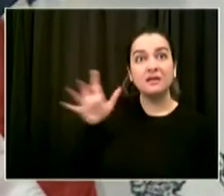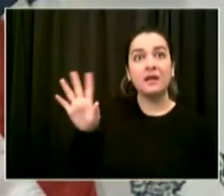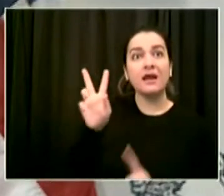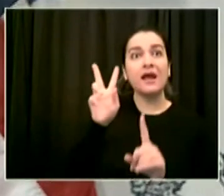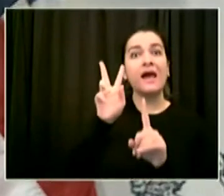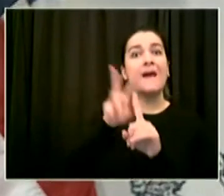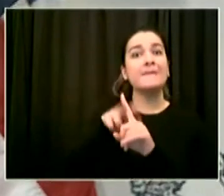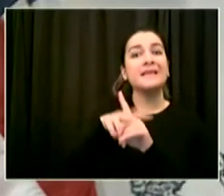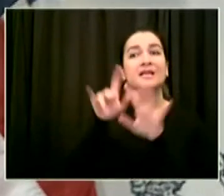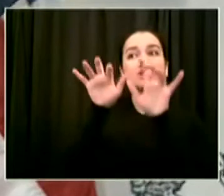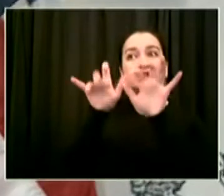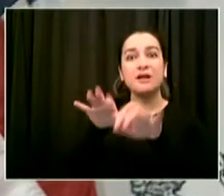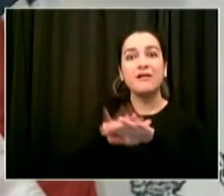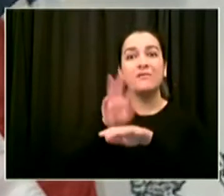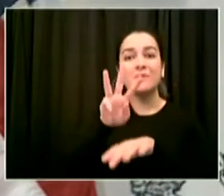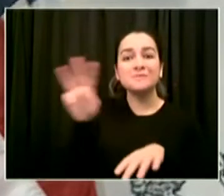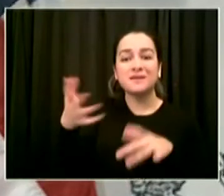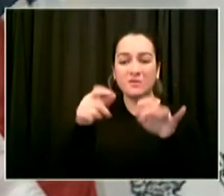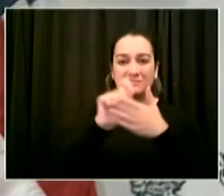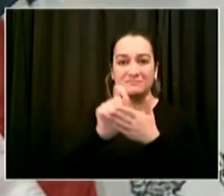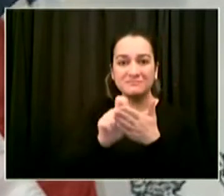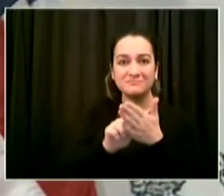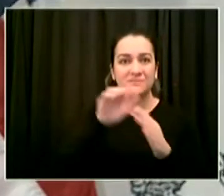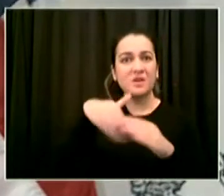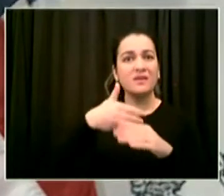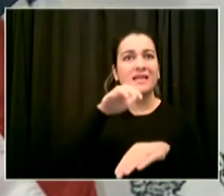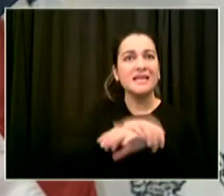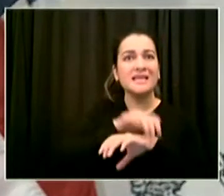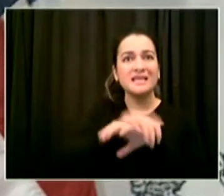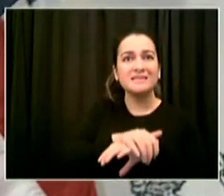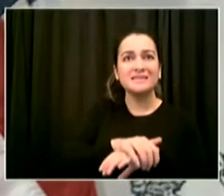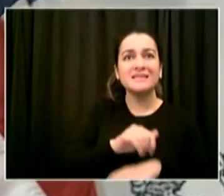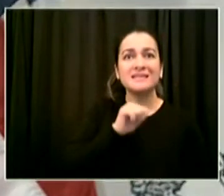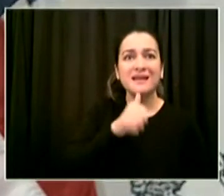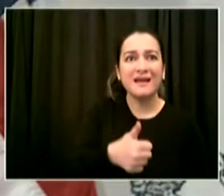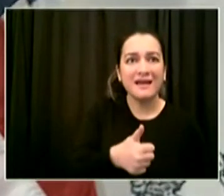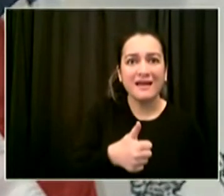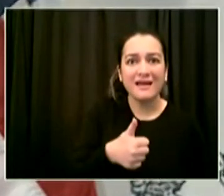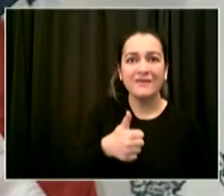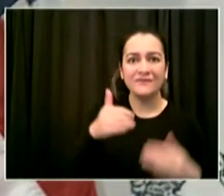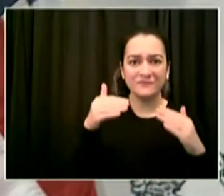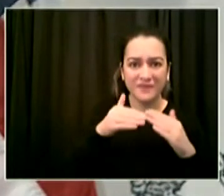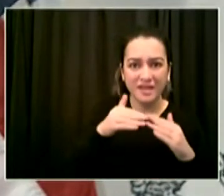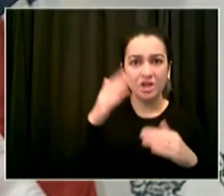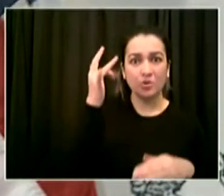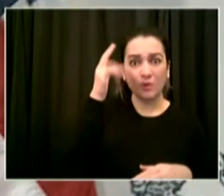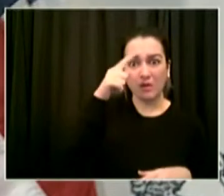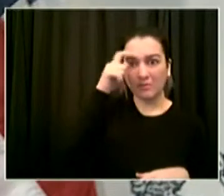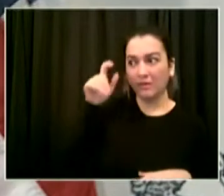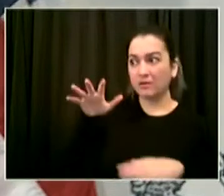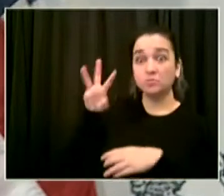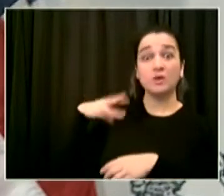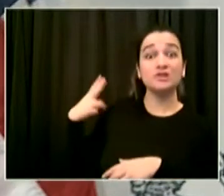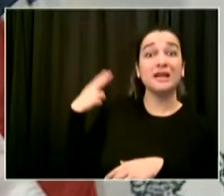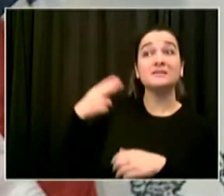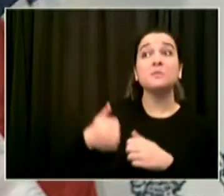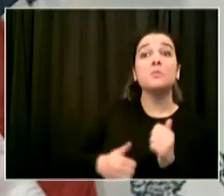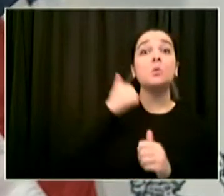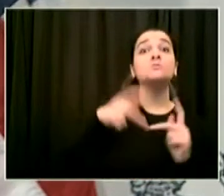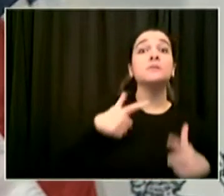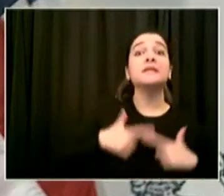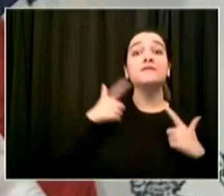of what not to do. I think the challenge is, if a site is not